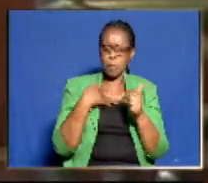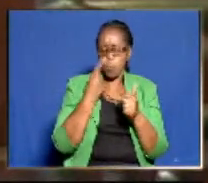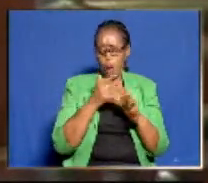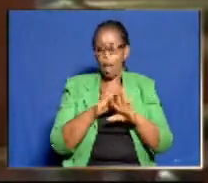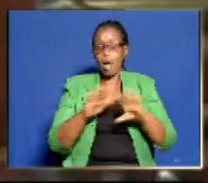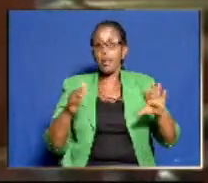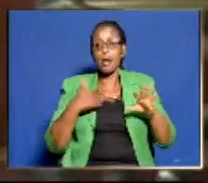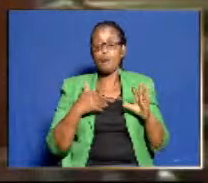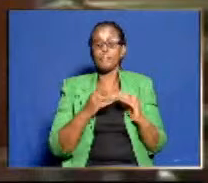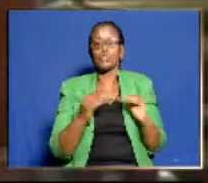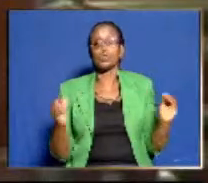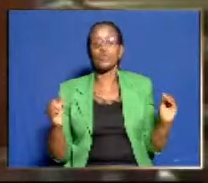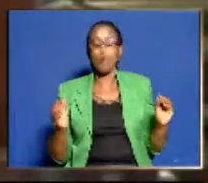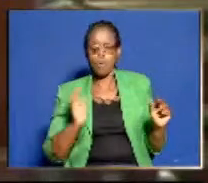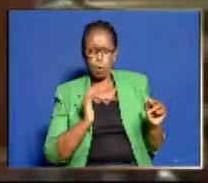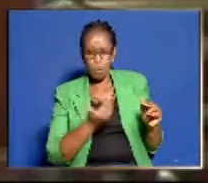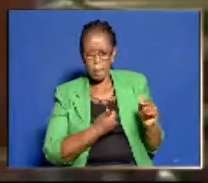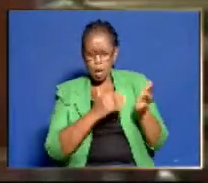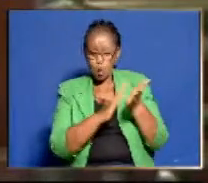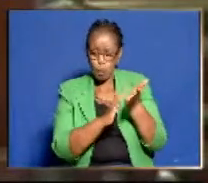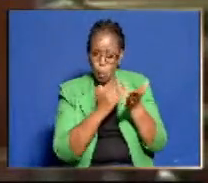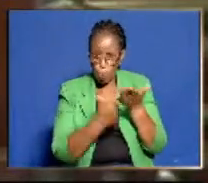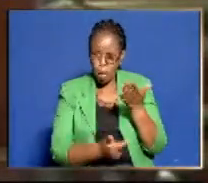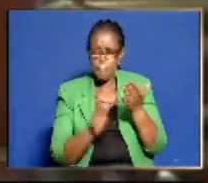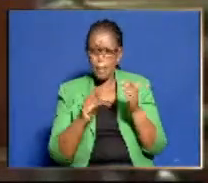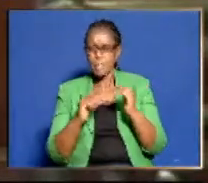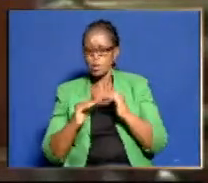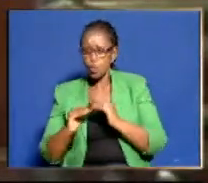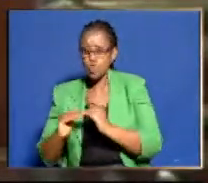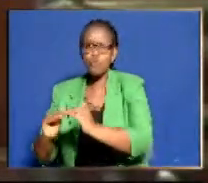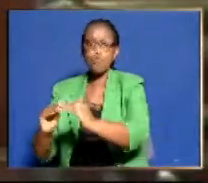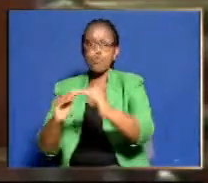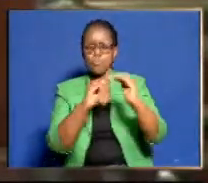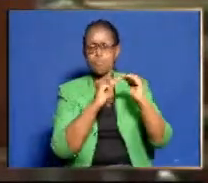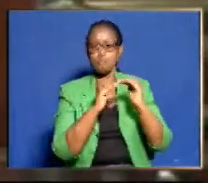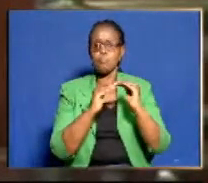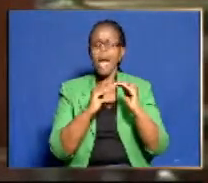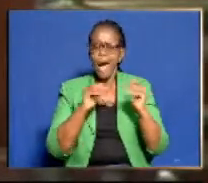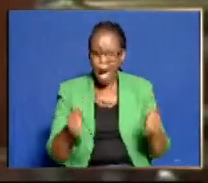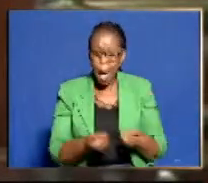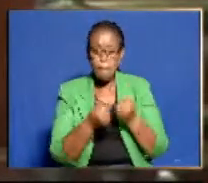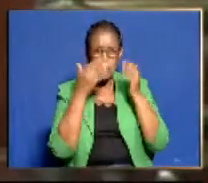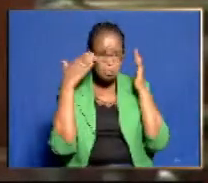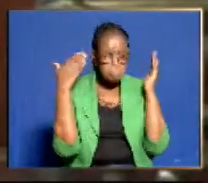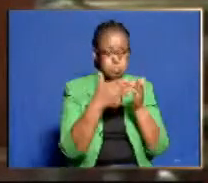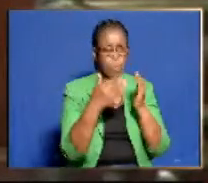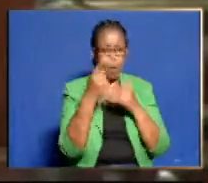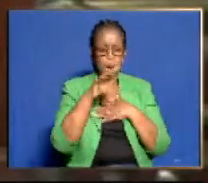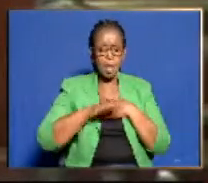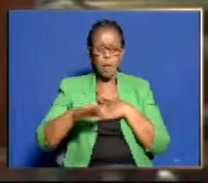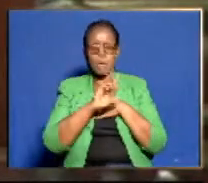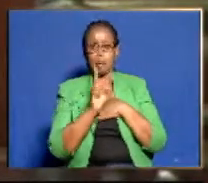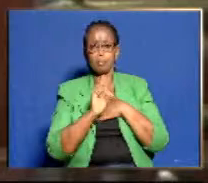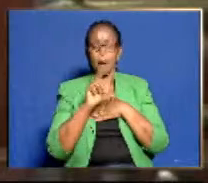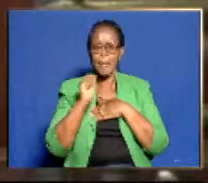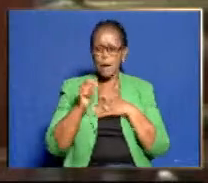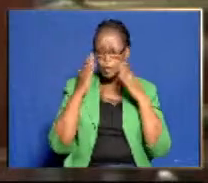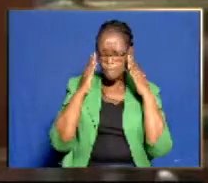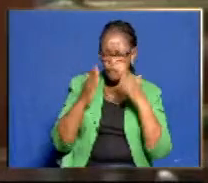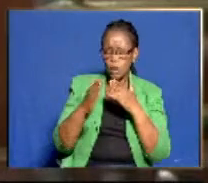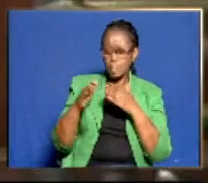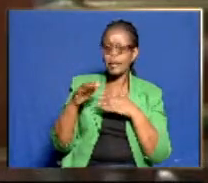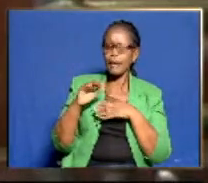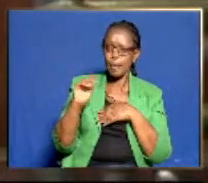recommended uniformity, ensuring that it doesn't happen only in one region of the country, that it happens in all regions. And we have seen